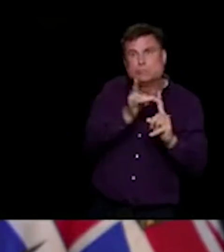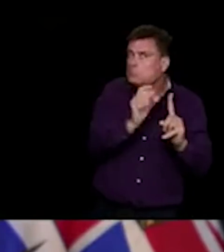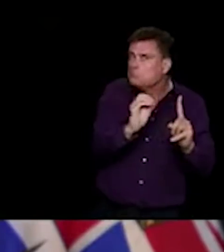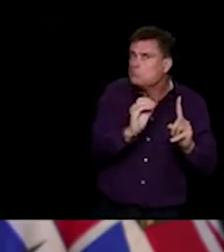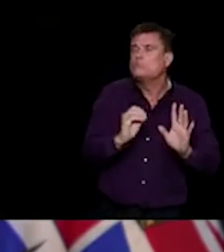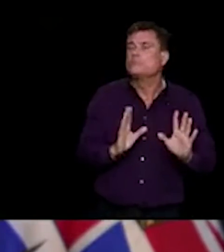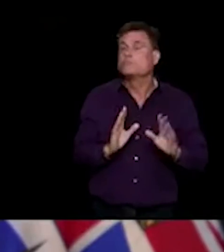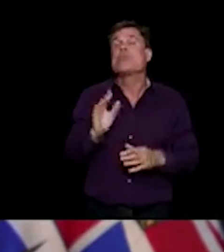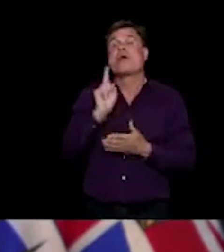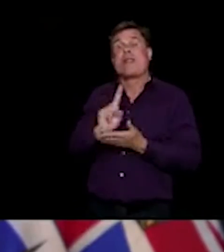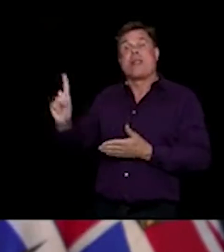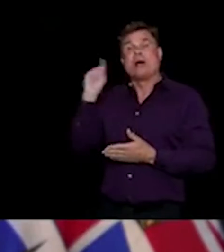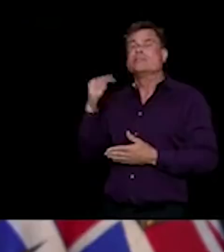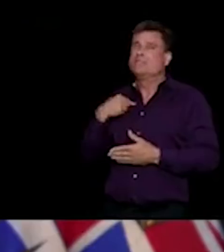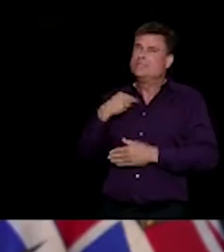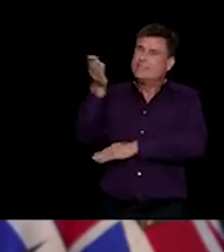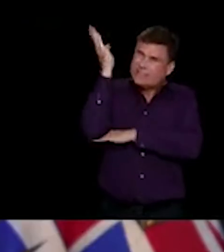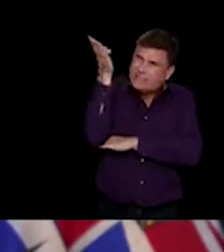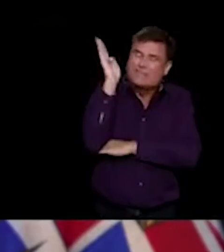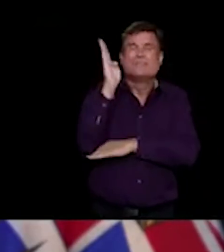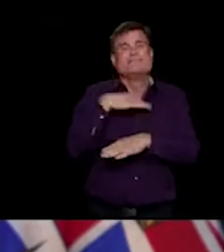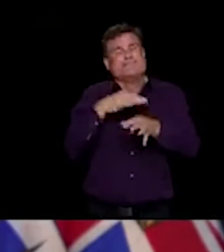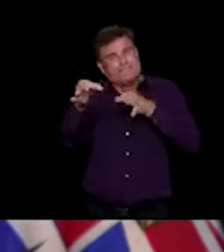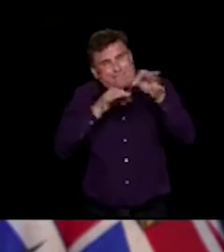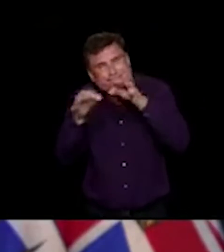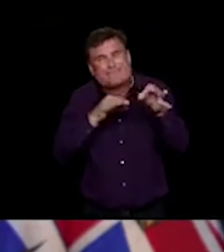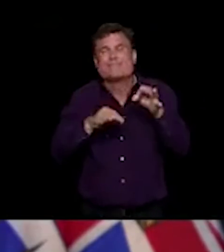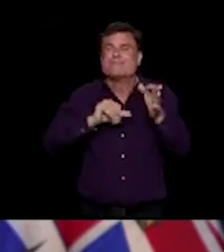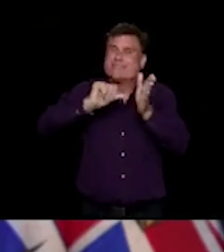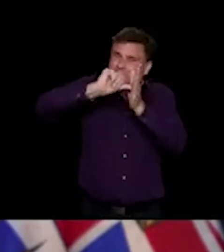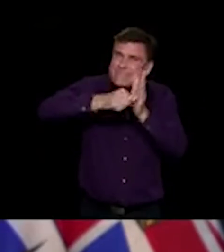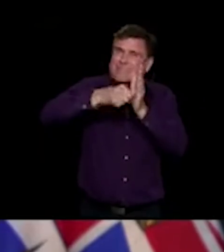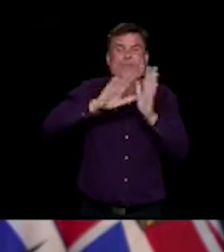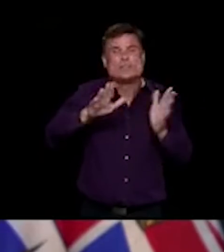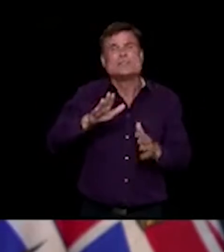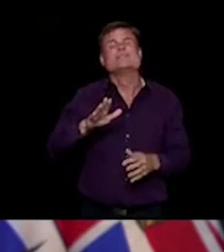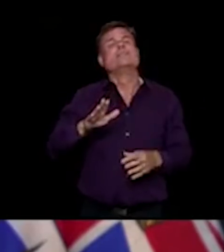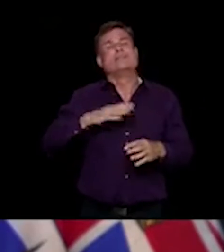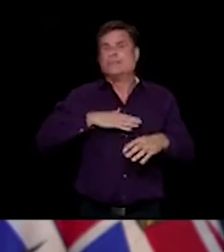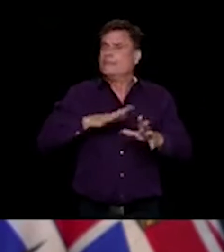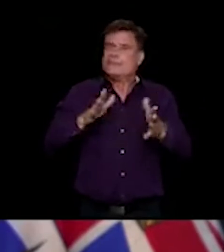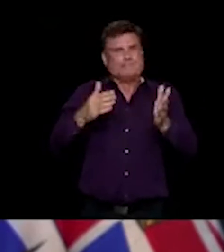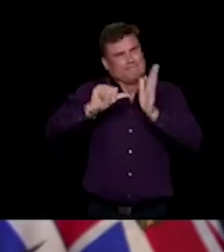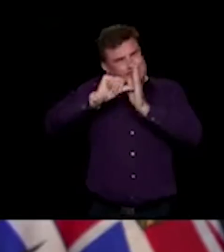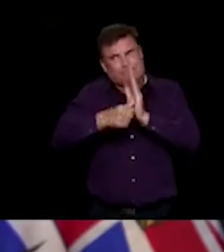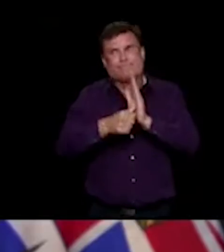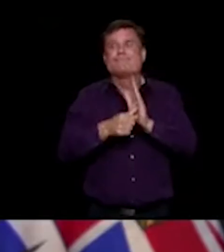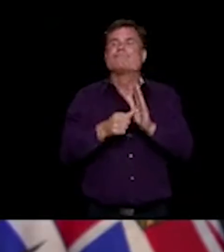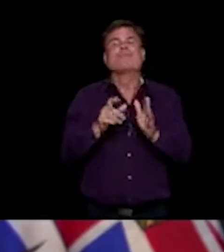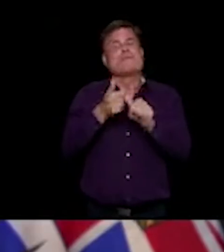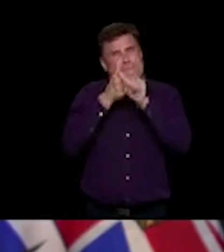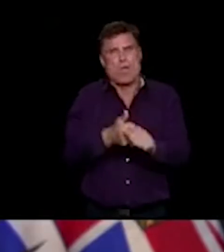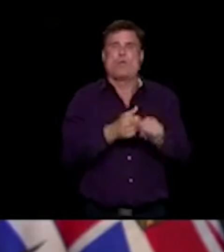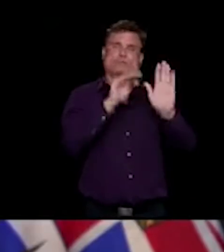we now know that they listened. And I would like to thank people for that. Thank you for resetting and rejoining our